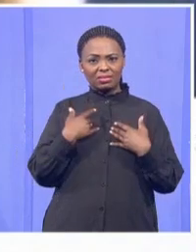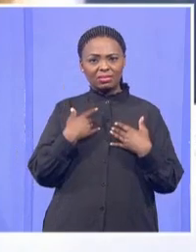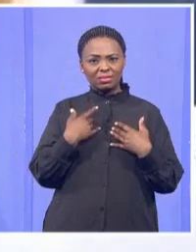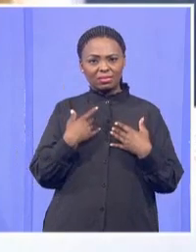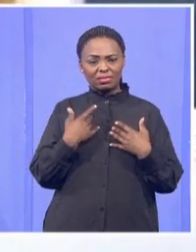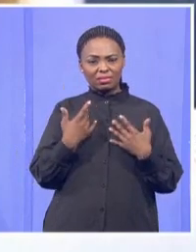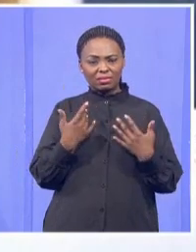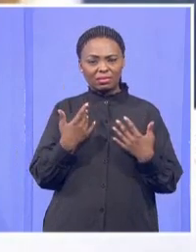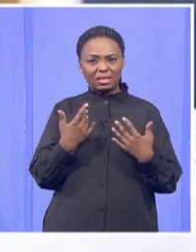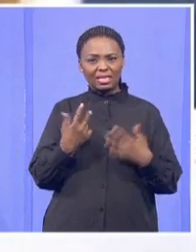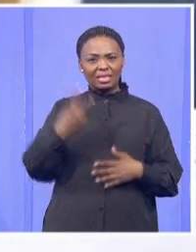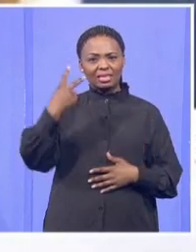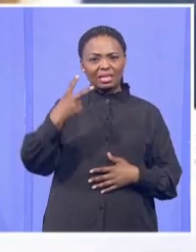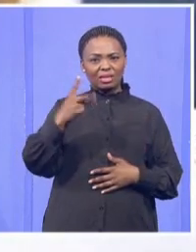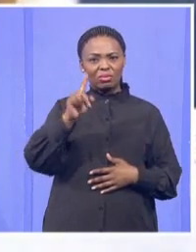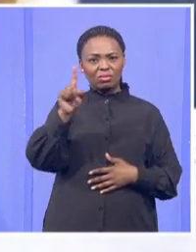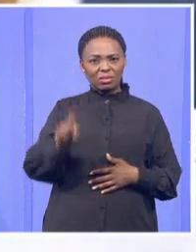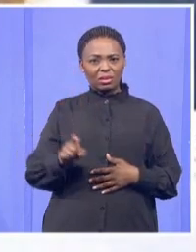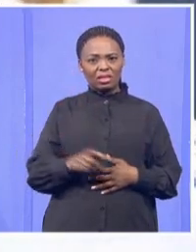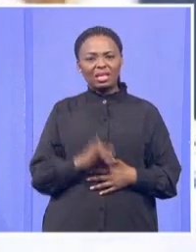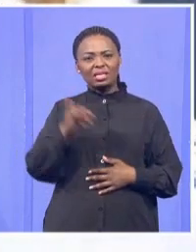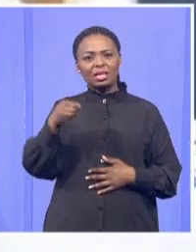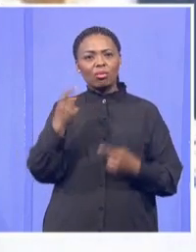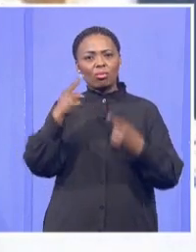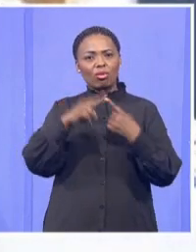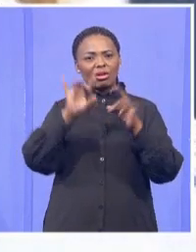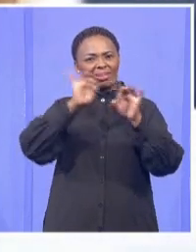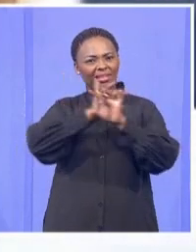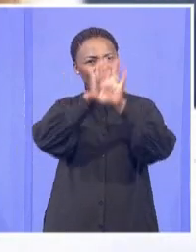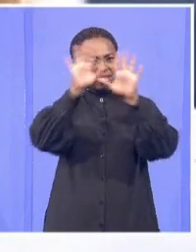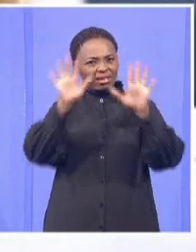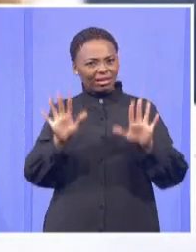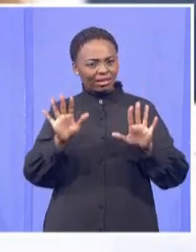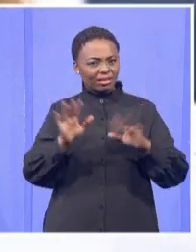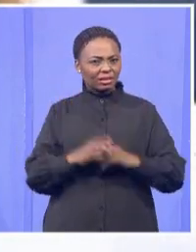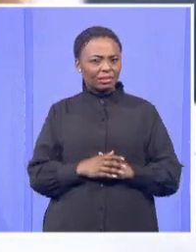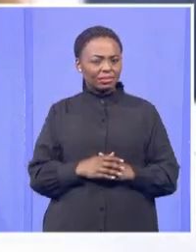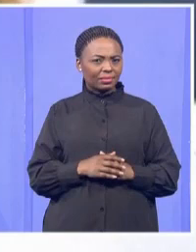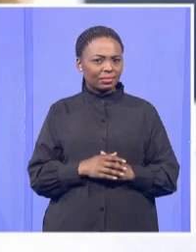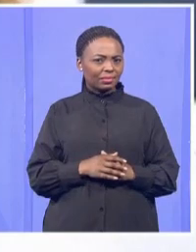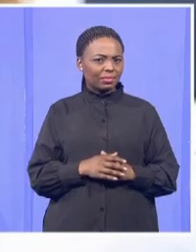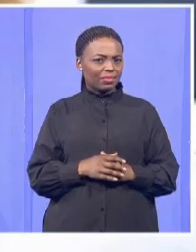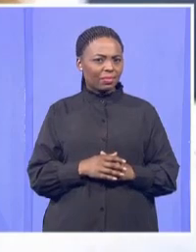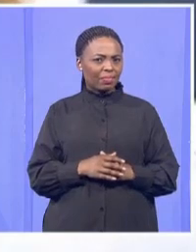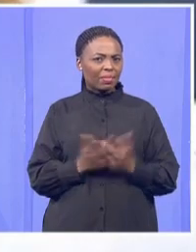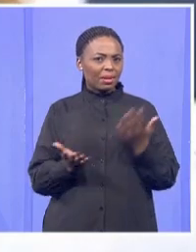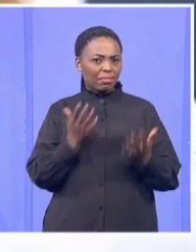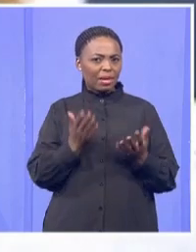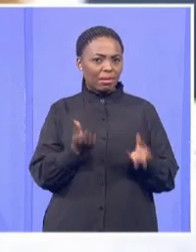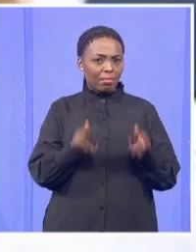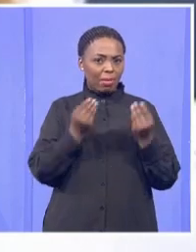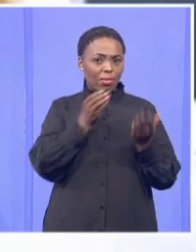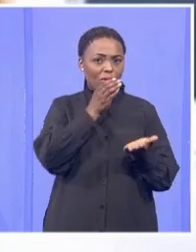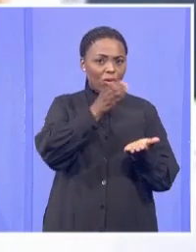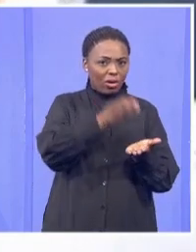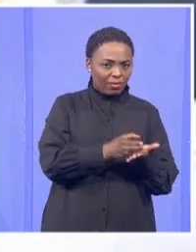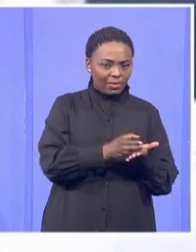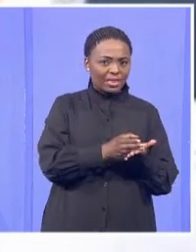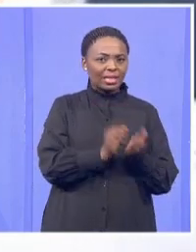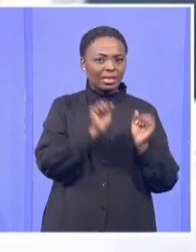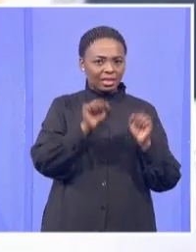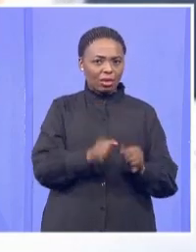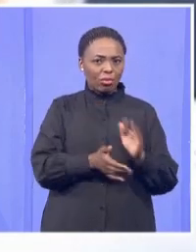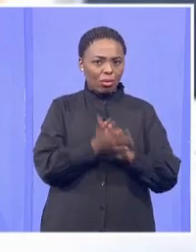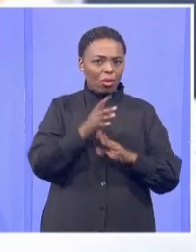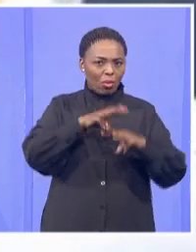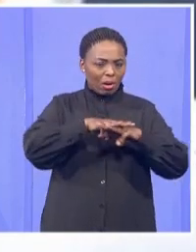Second question was just a point of clarity, please. When a parent receives a confirmation SMS, do they need to go onto the website or do they